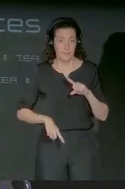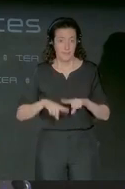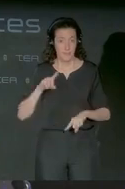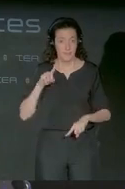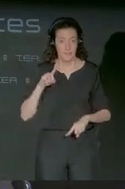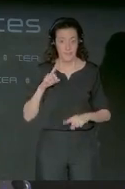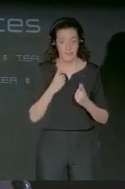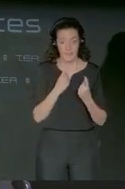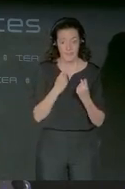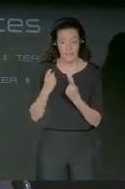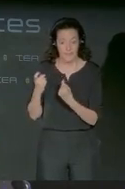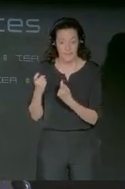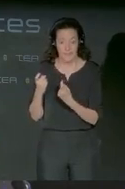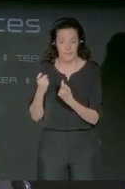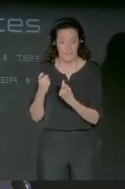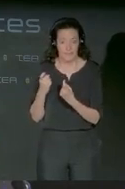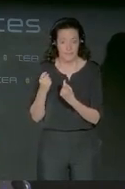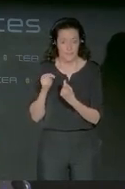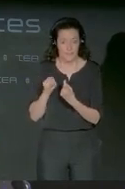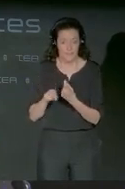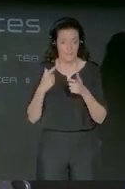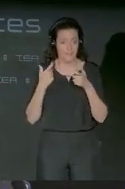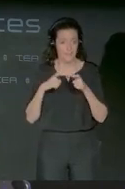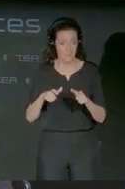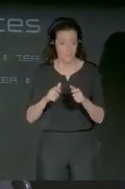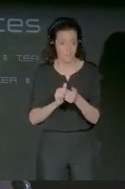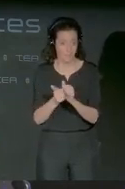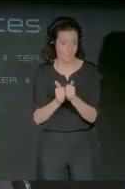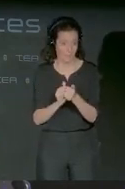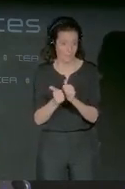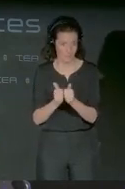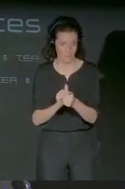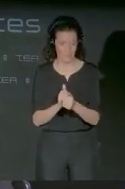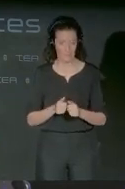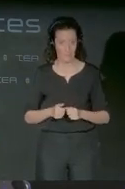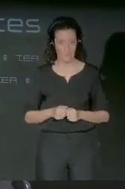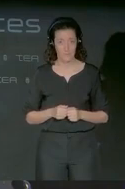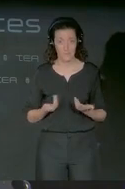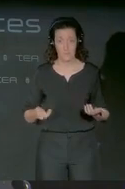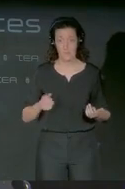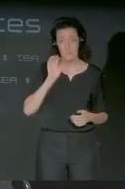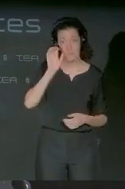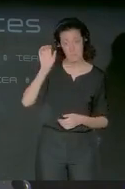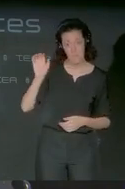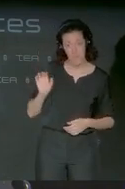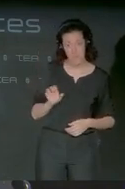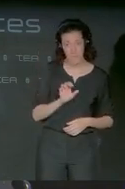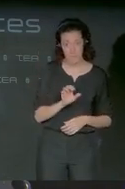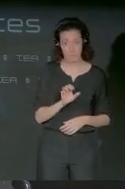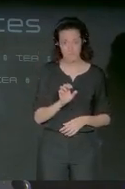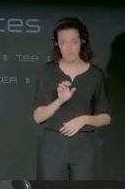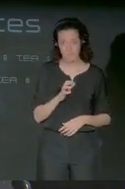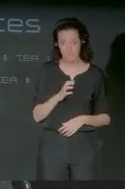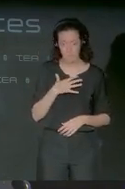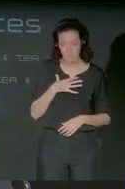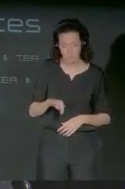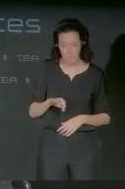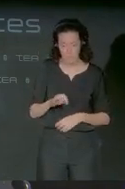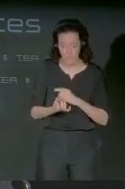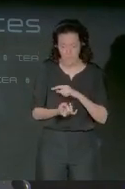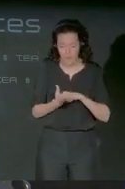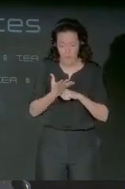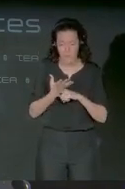at the moment want to build up the instruments to support their local video game developer on the cultural side are able to do so without this kind of heavy notification